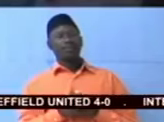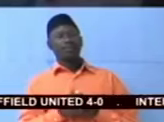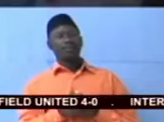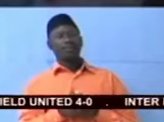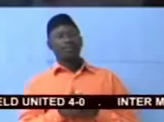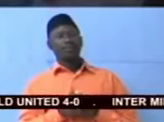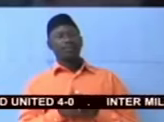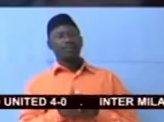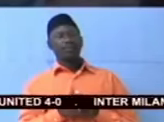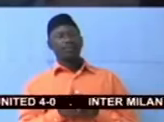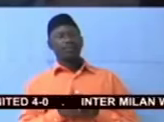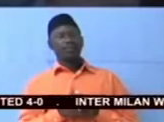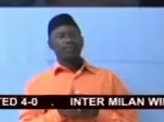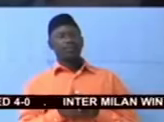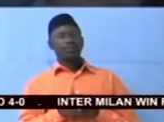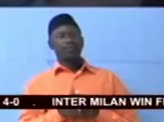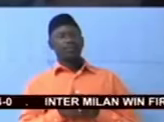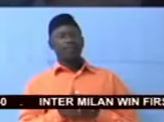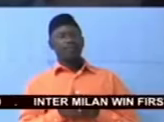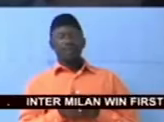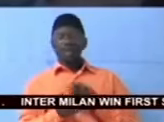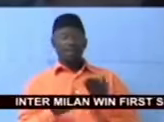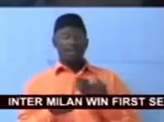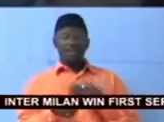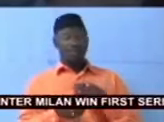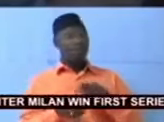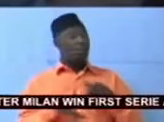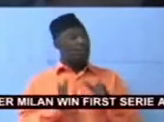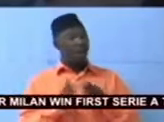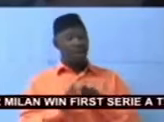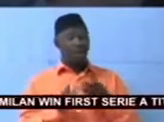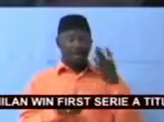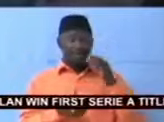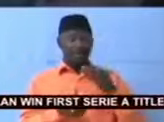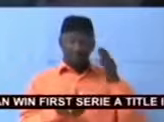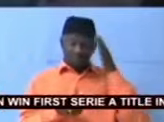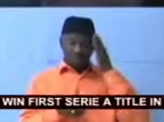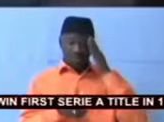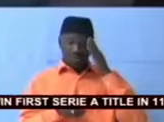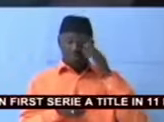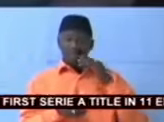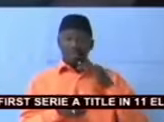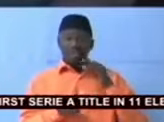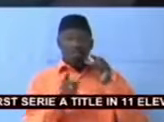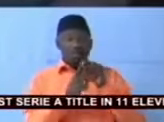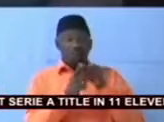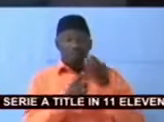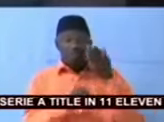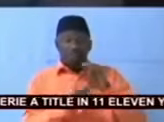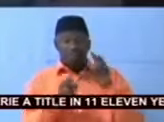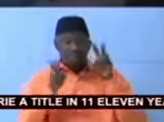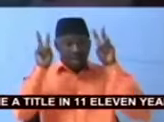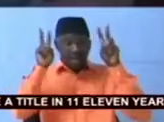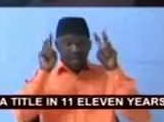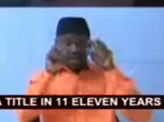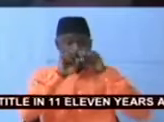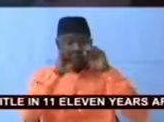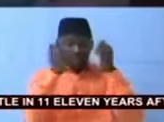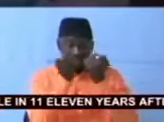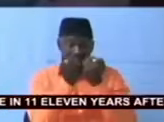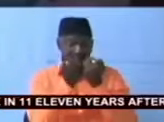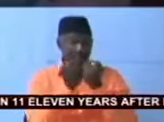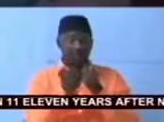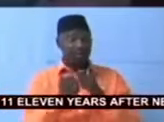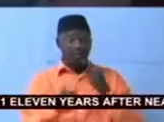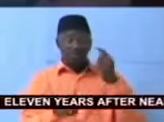is just natural that one would be very very worried ci kon nak nek na lo xamné rek ci nek né dañan jaxlé Mr. Gomez, tell